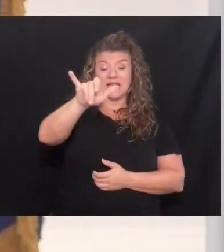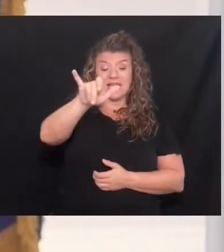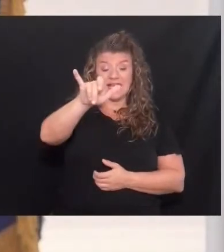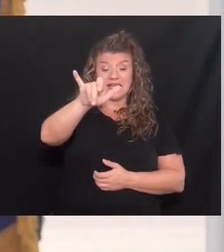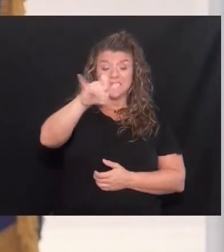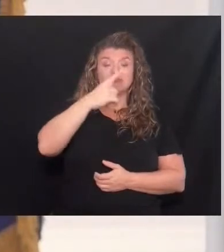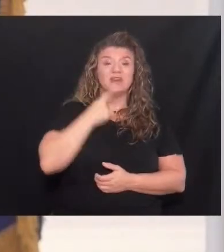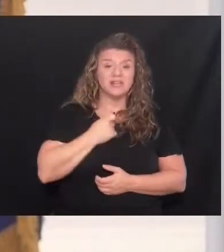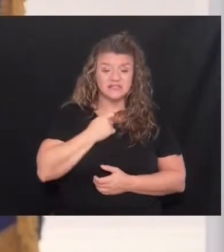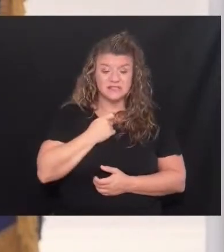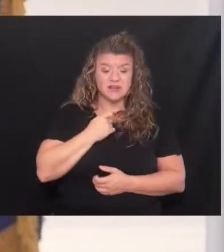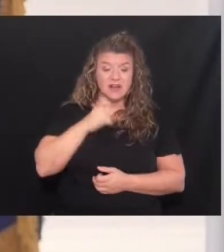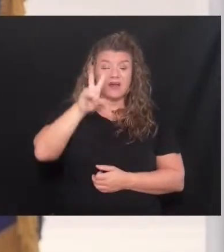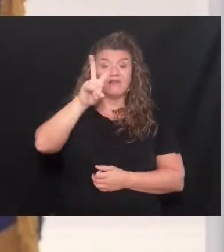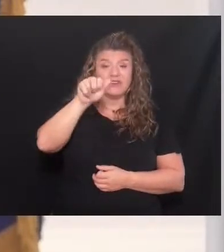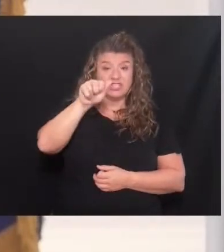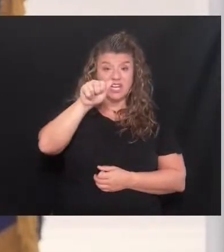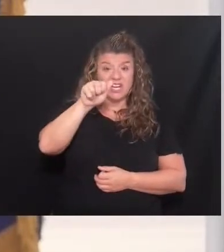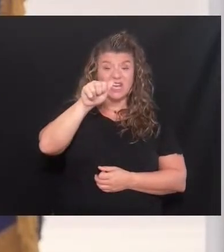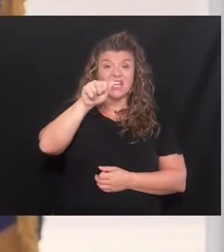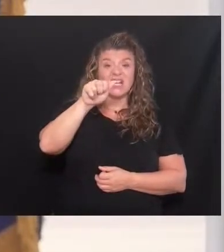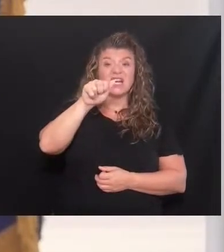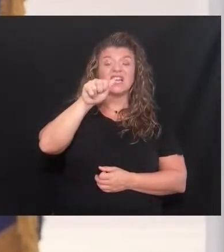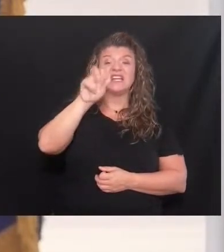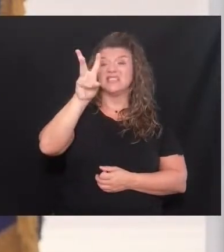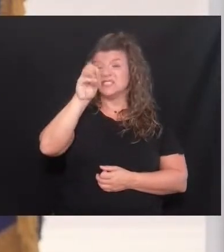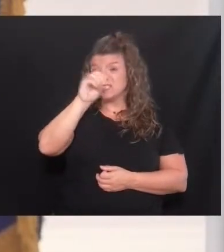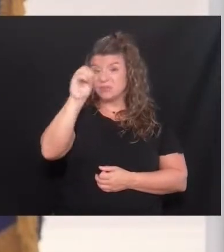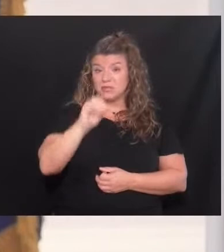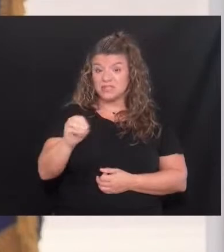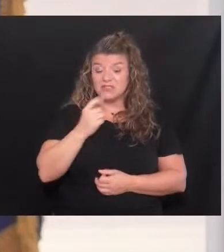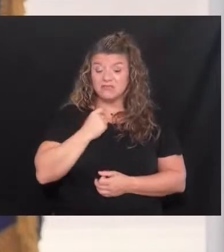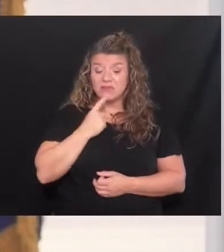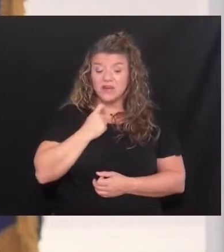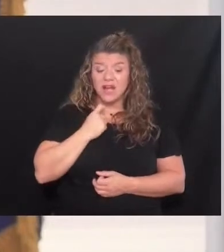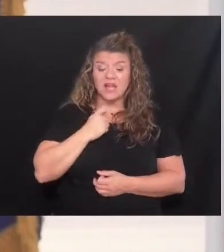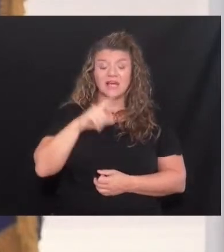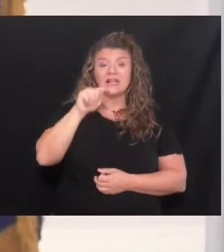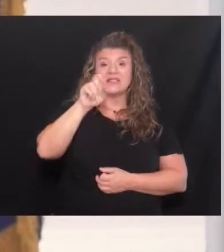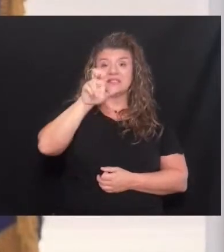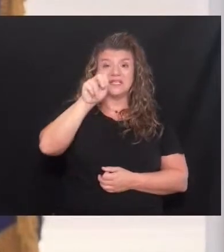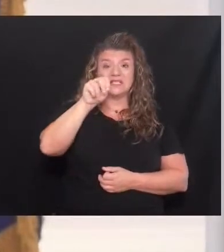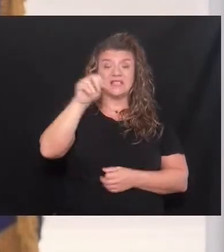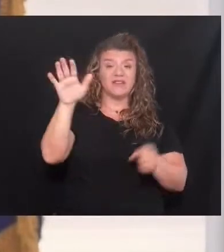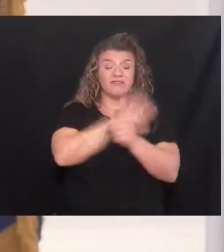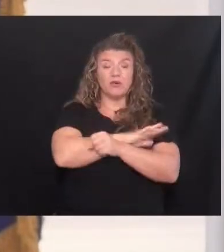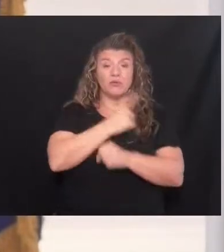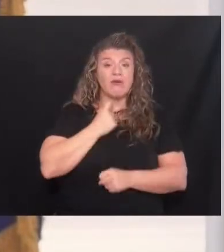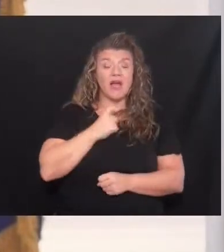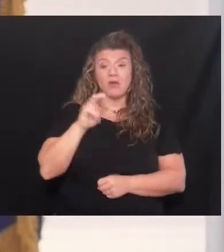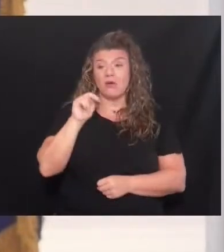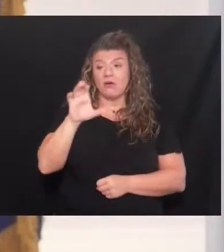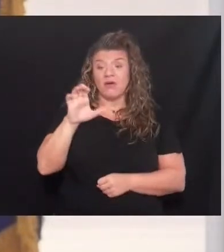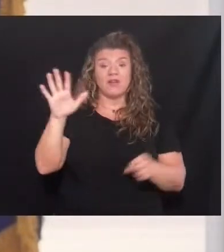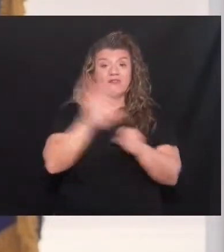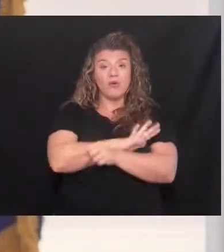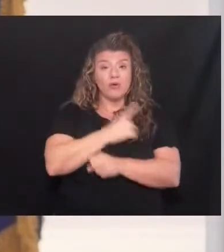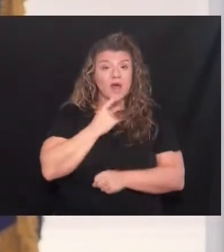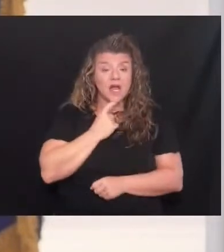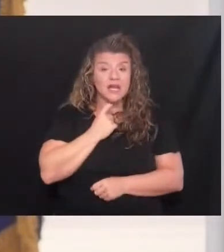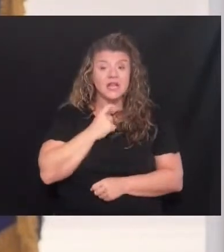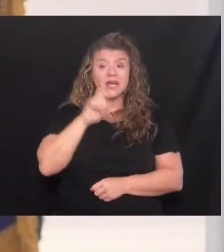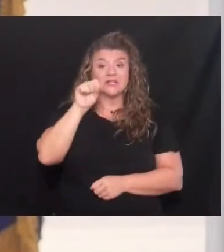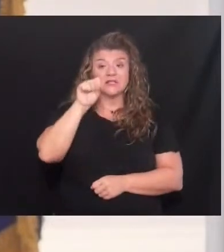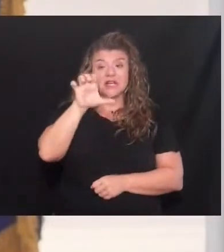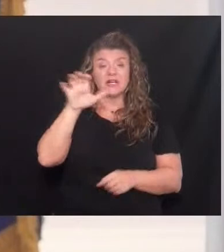all red. Virginia right here is about 60% red. Tennessee, all red. North Carolina, all red.